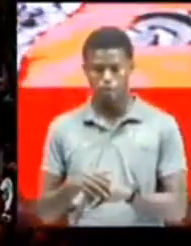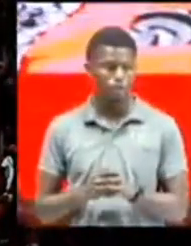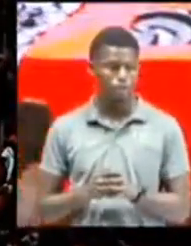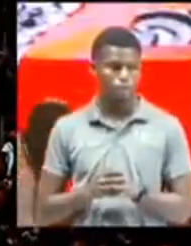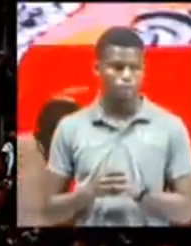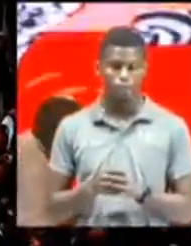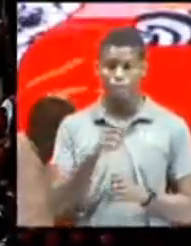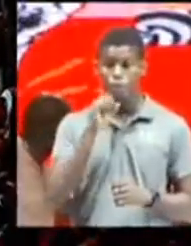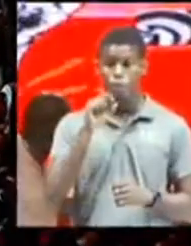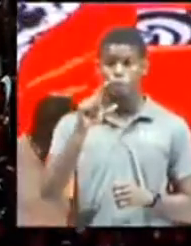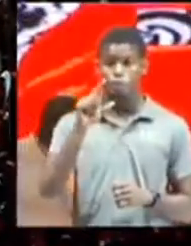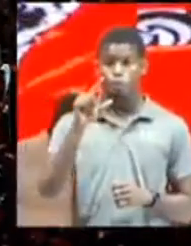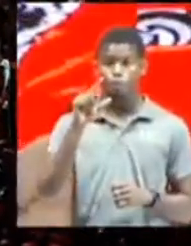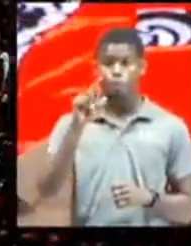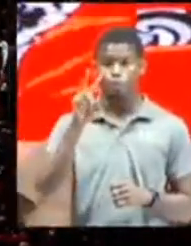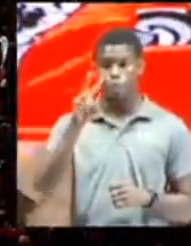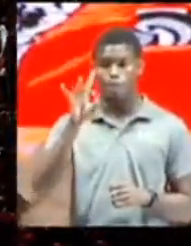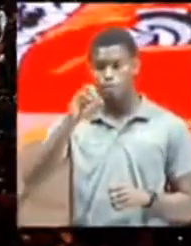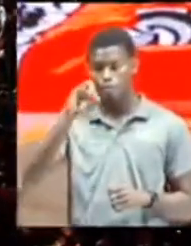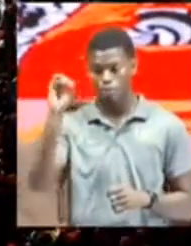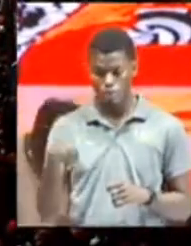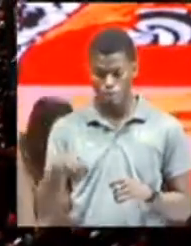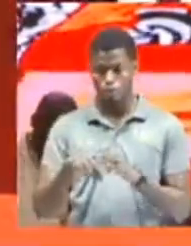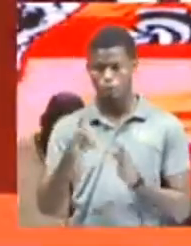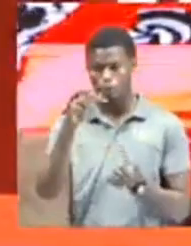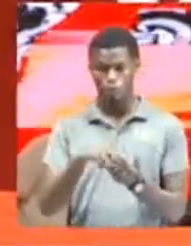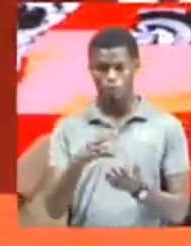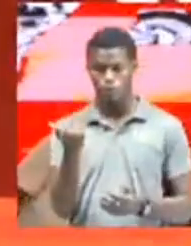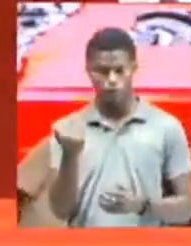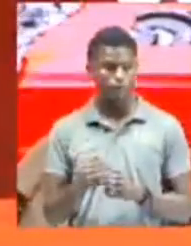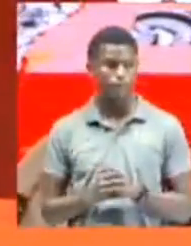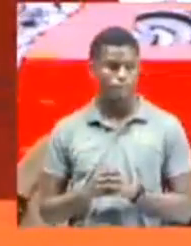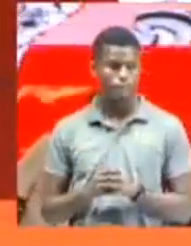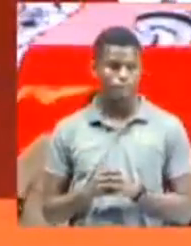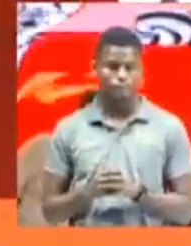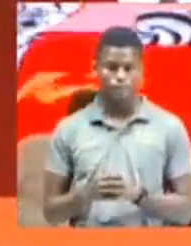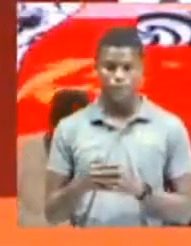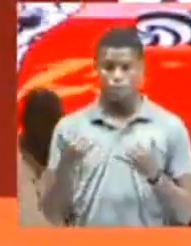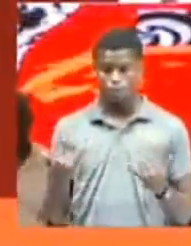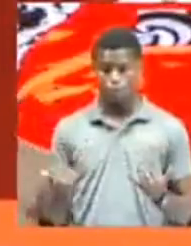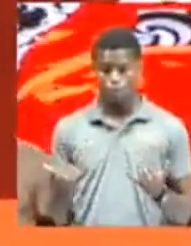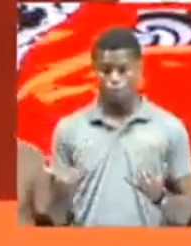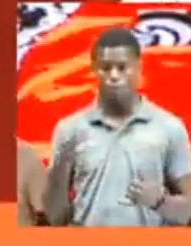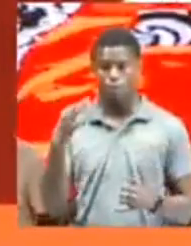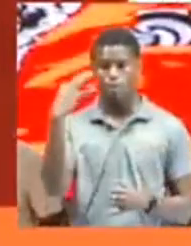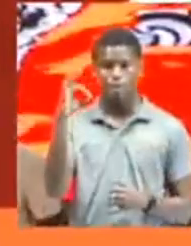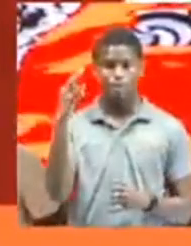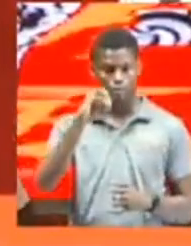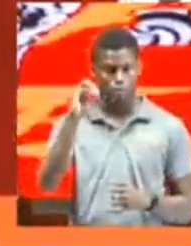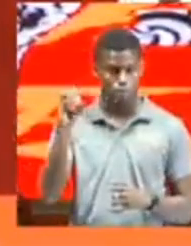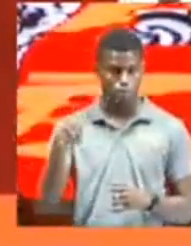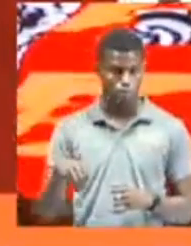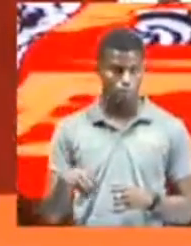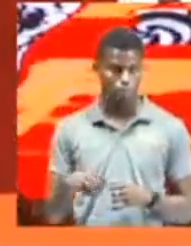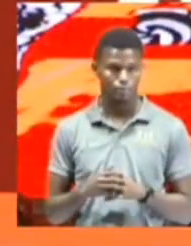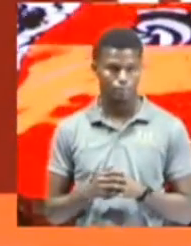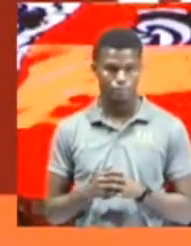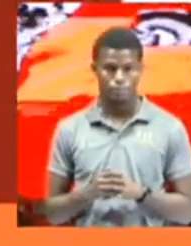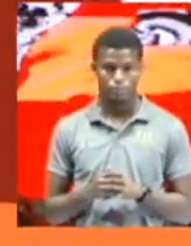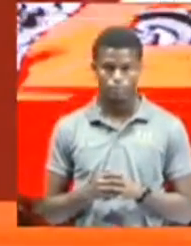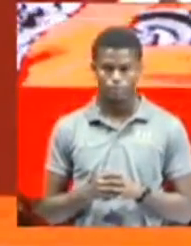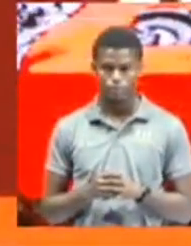in 2015. It is now 19%. That is about